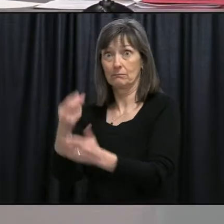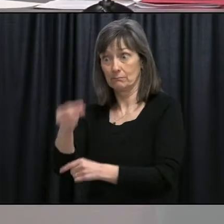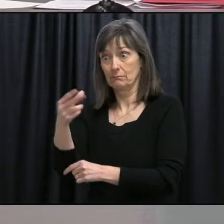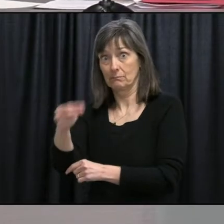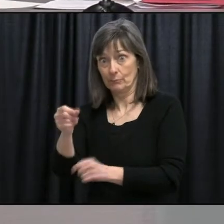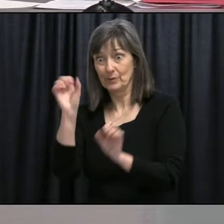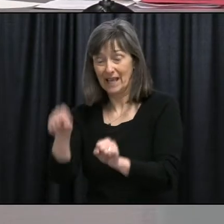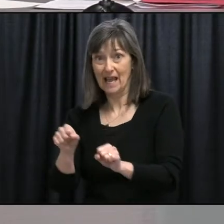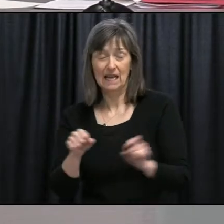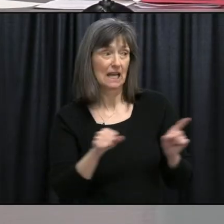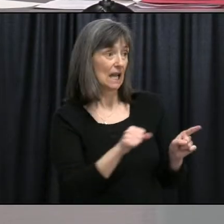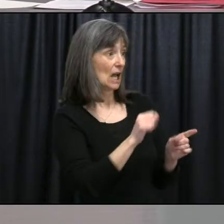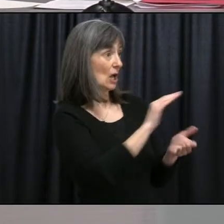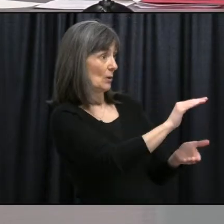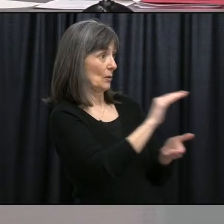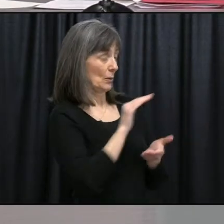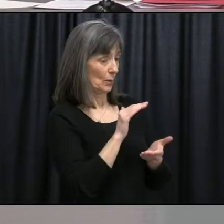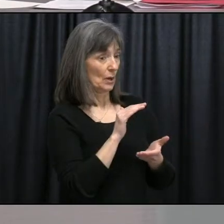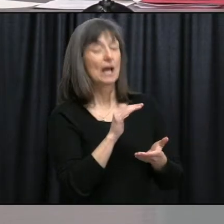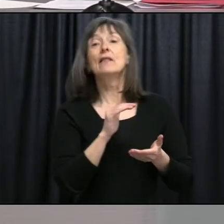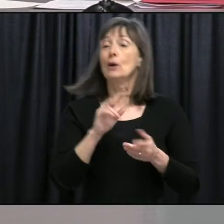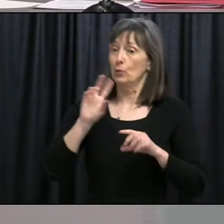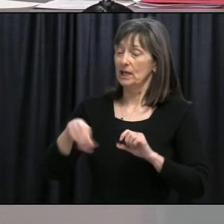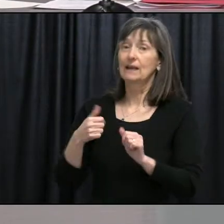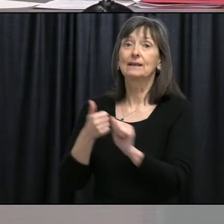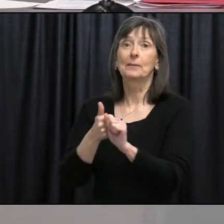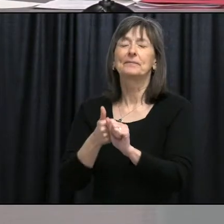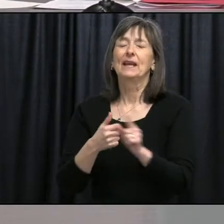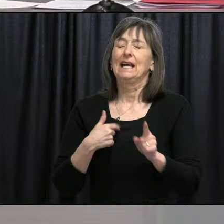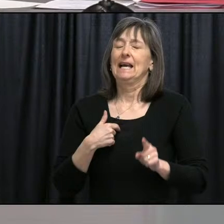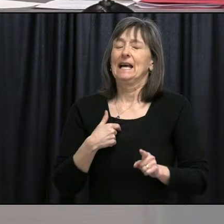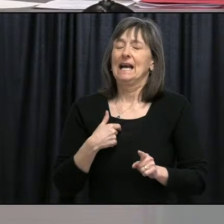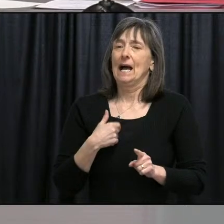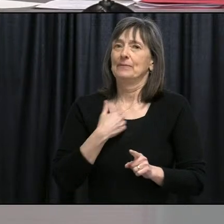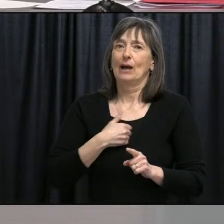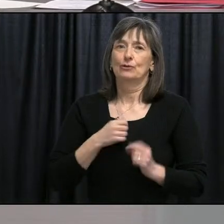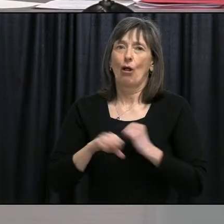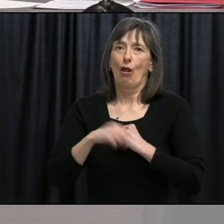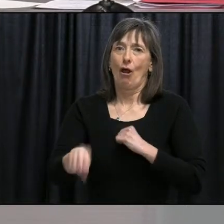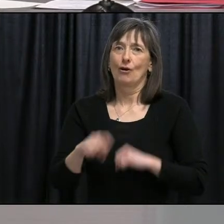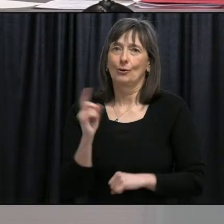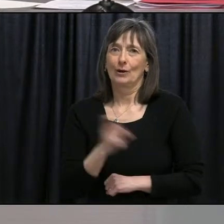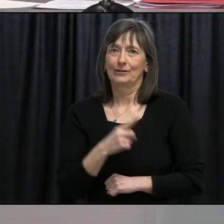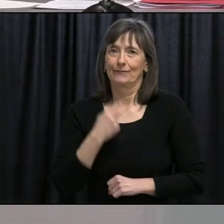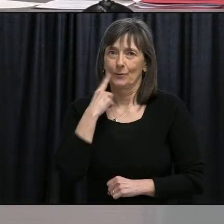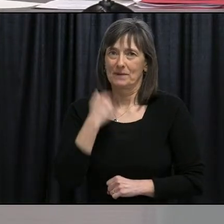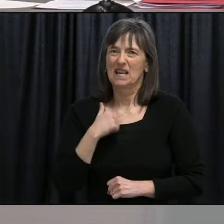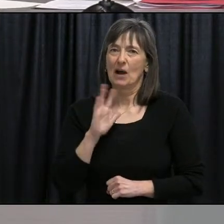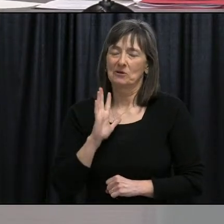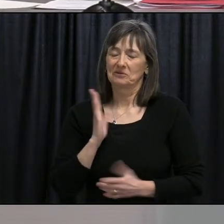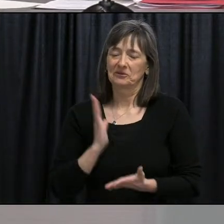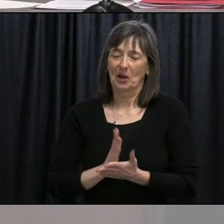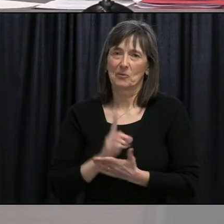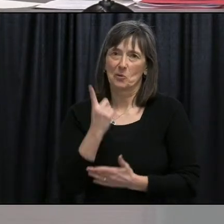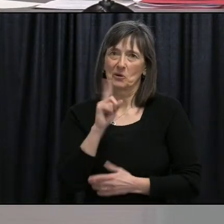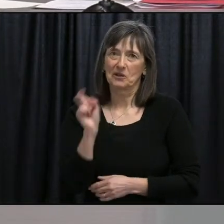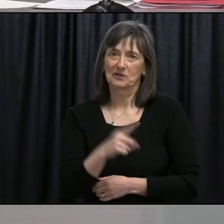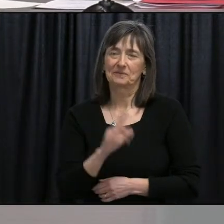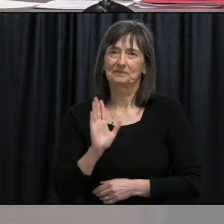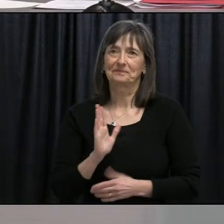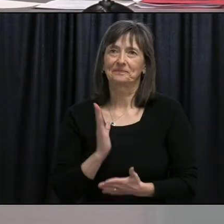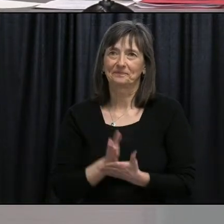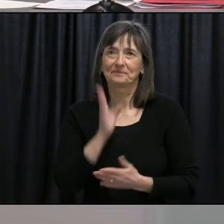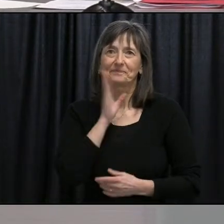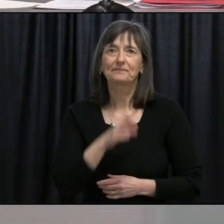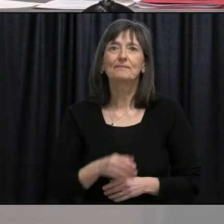Leslie, that was a really wordy question I asked, so to be fair to my colleagues, I'll pass on asking a follow-up. Thank you, Roger. Our